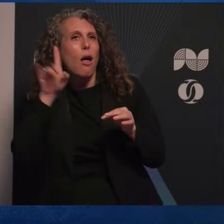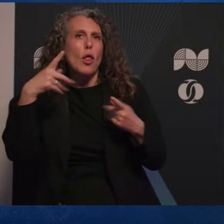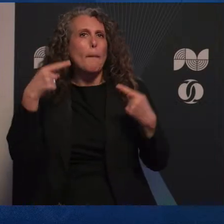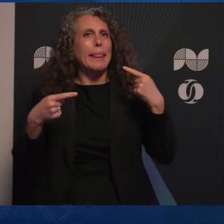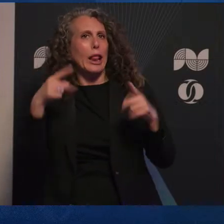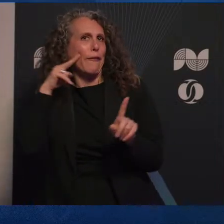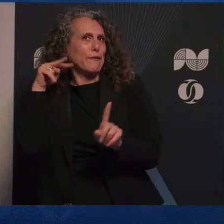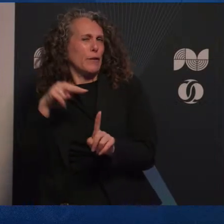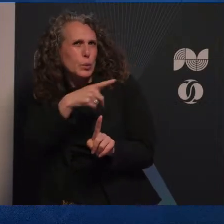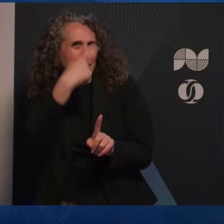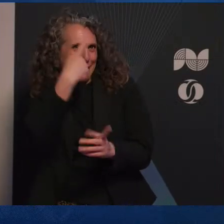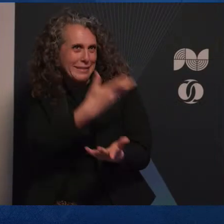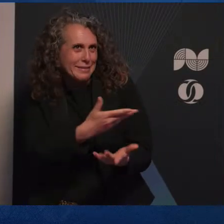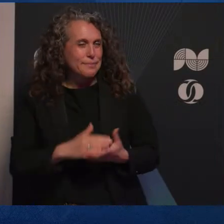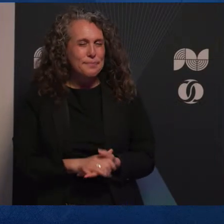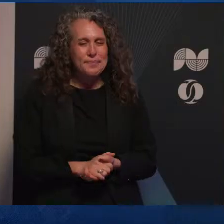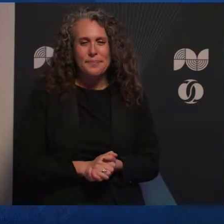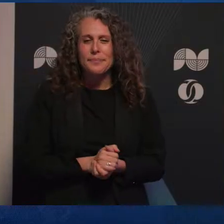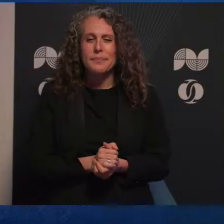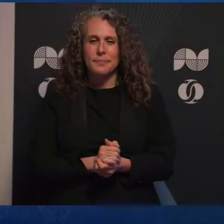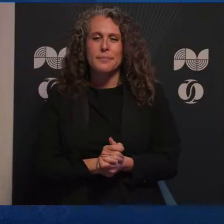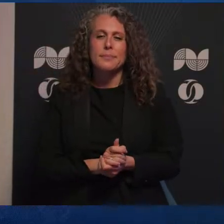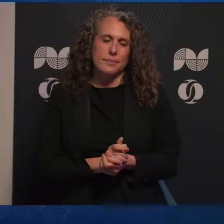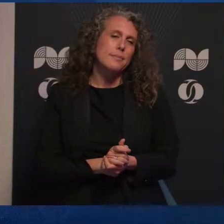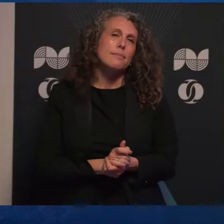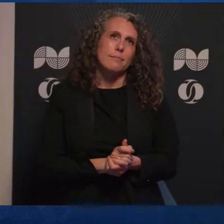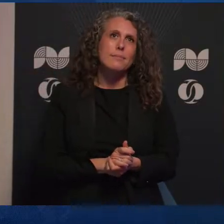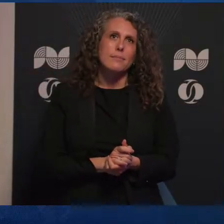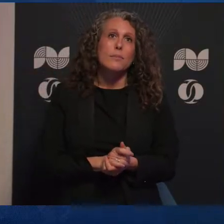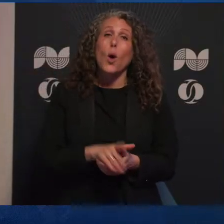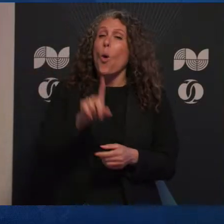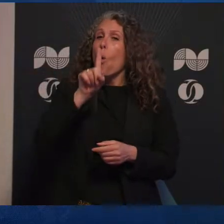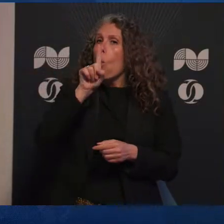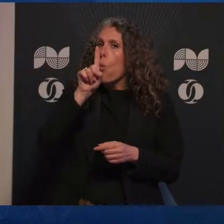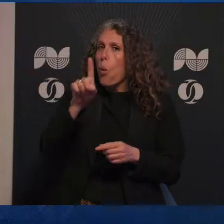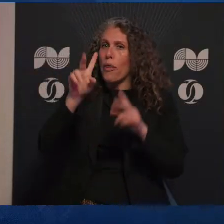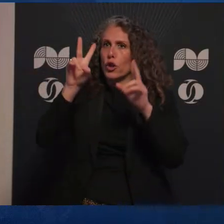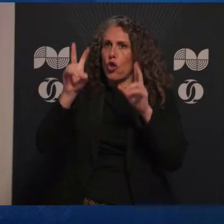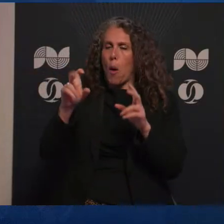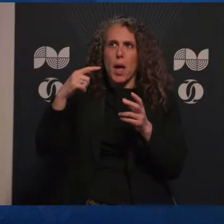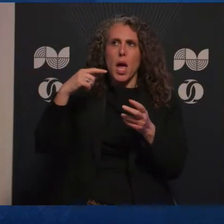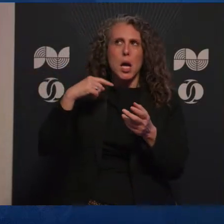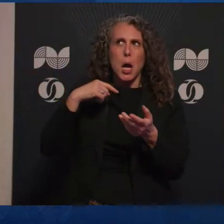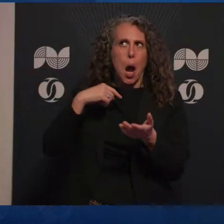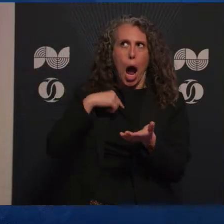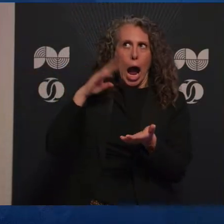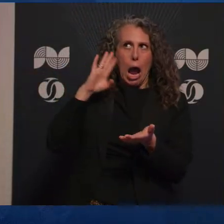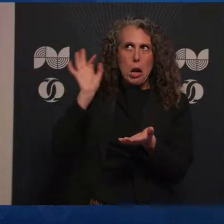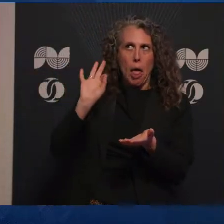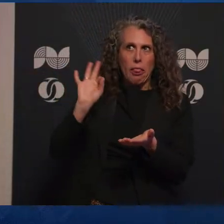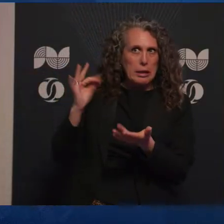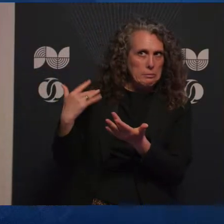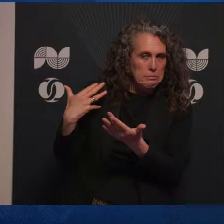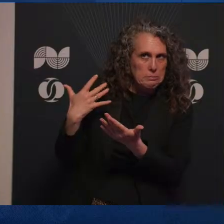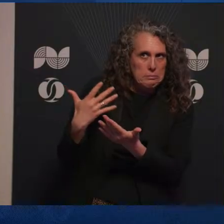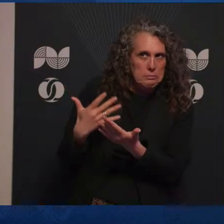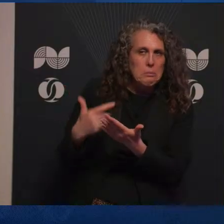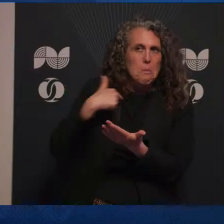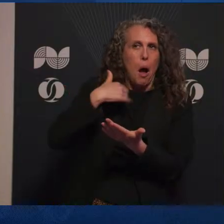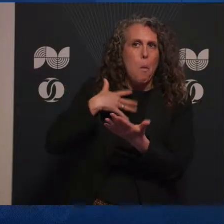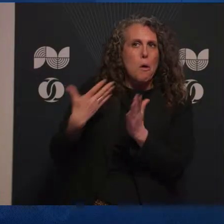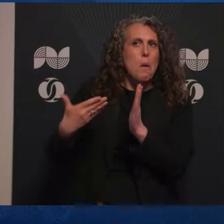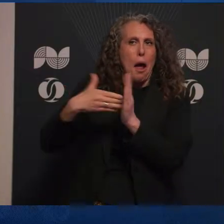I mean, I think that the one area which we haven't touched on yet that I want to sort of throw into the conversation is the need for